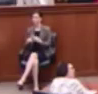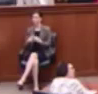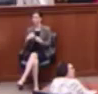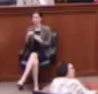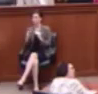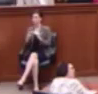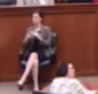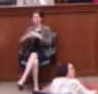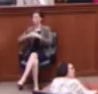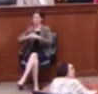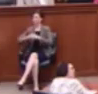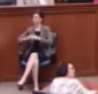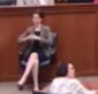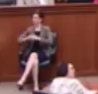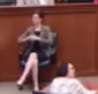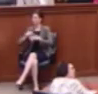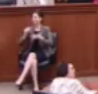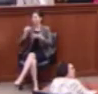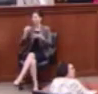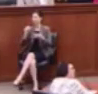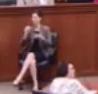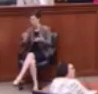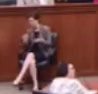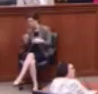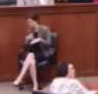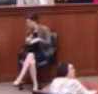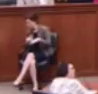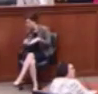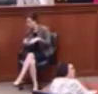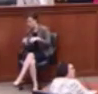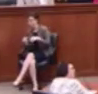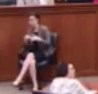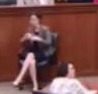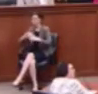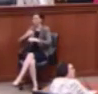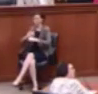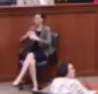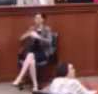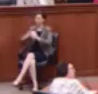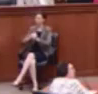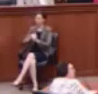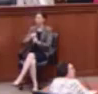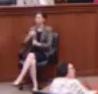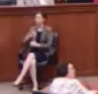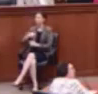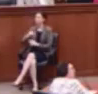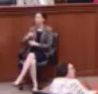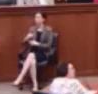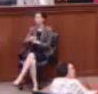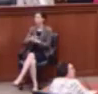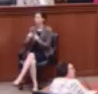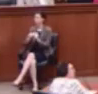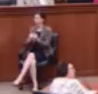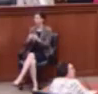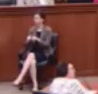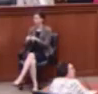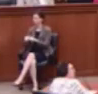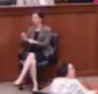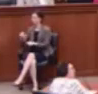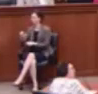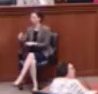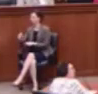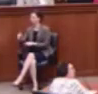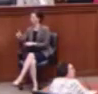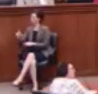greater collaboration if there is opportunity to work collaboratively with the Jump Start regional teams as well as the Carl Perkins regional